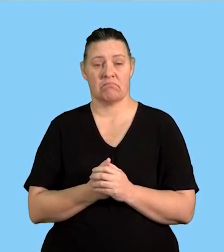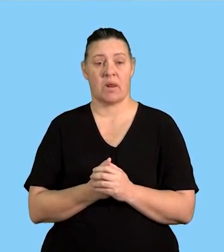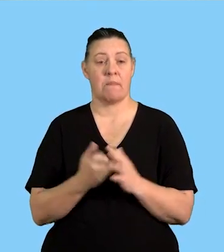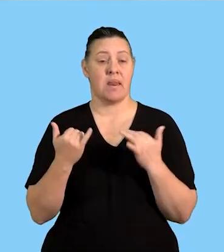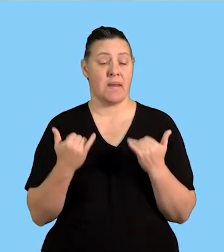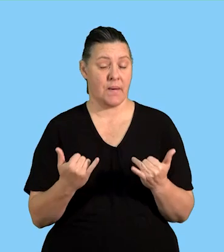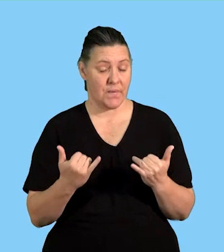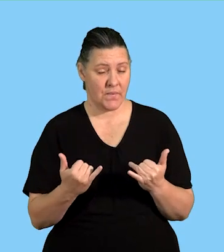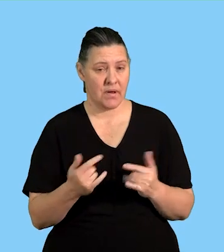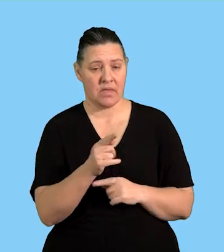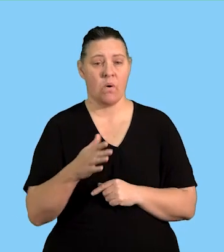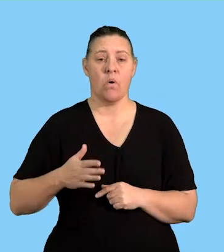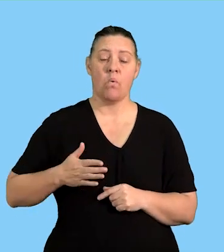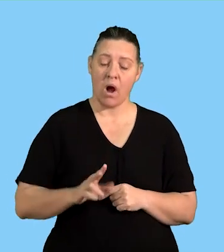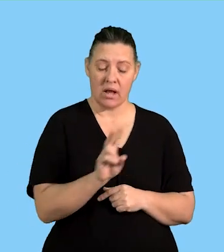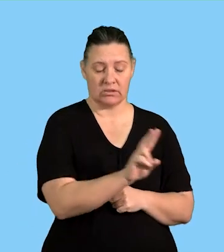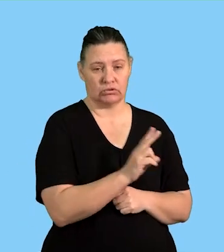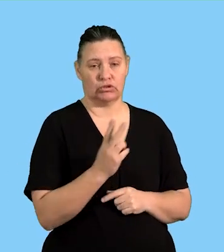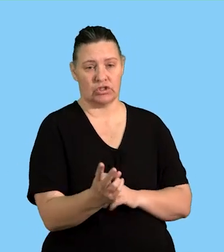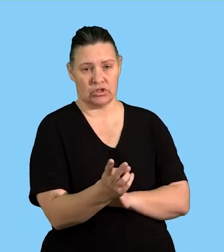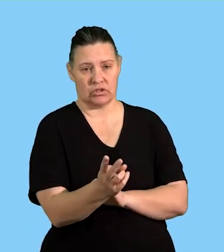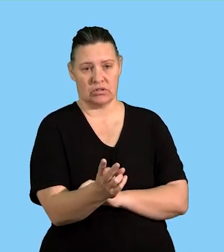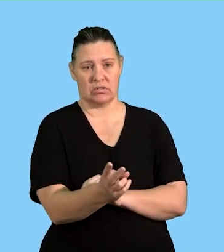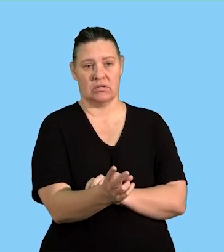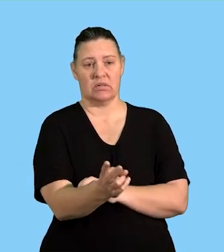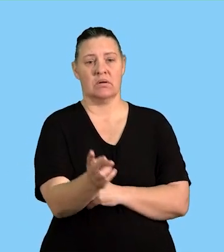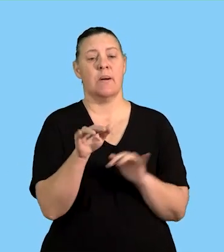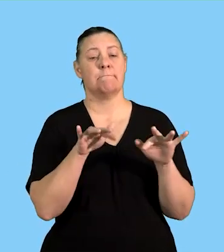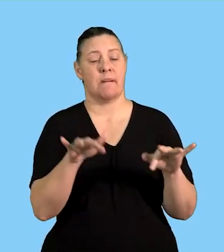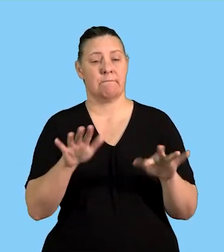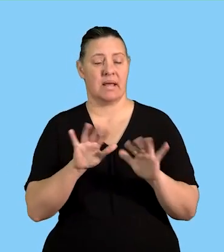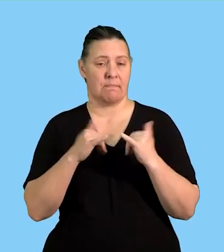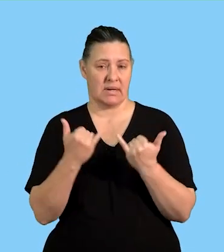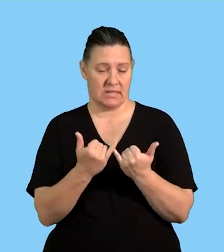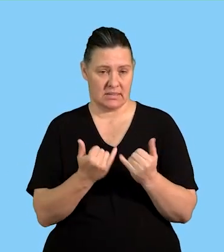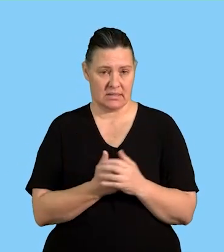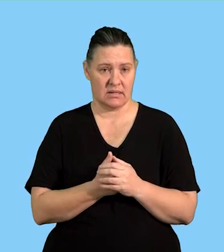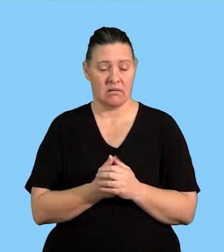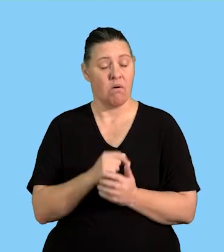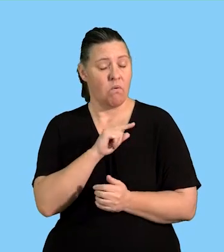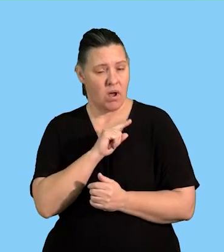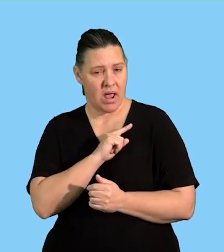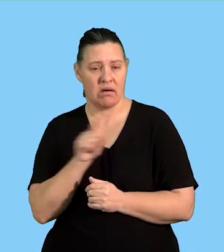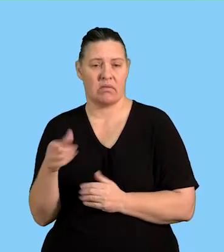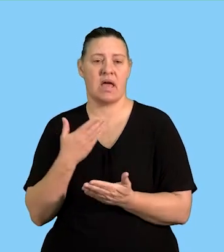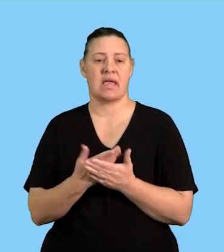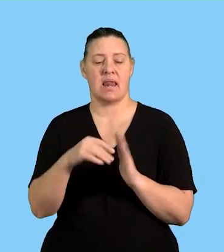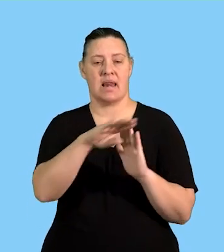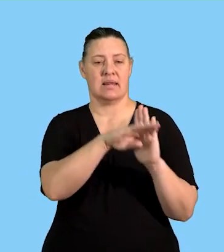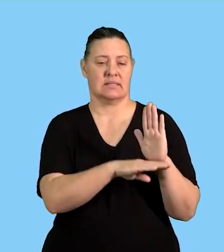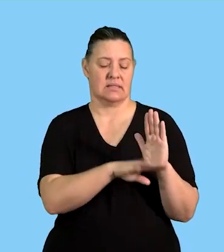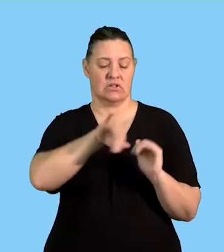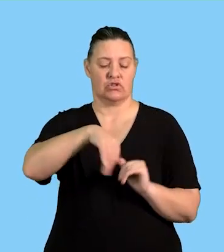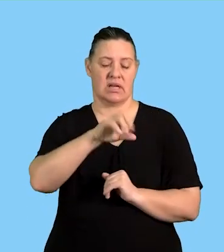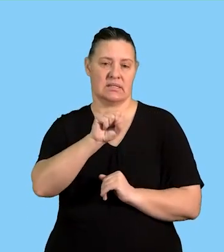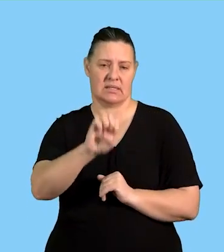Think. But now they want to convert to a public company so that they can